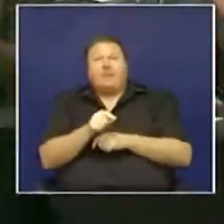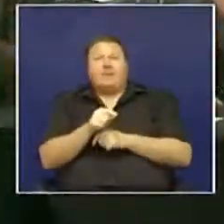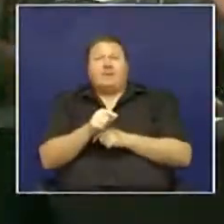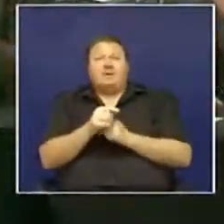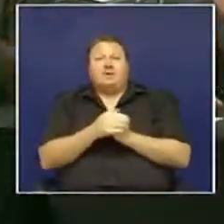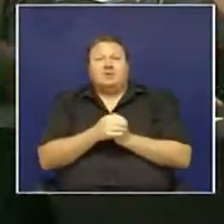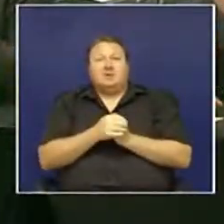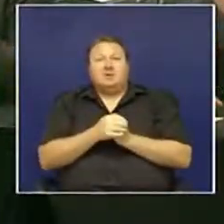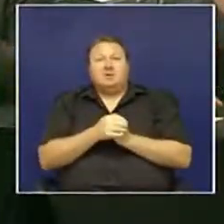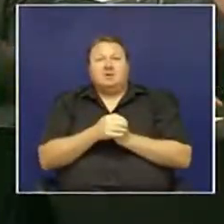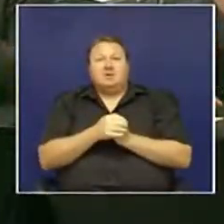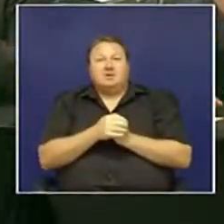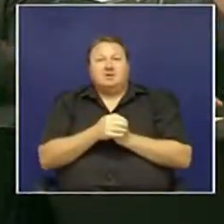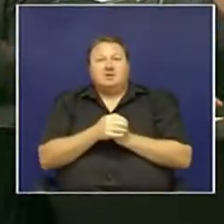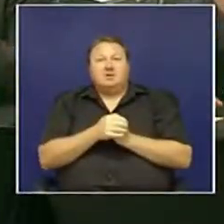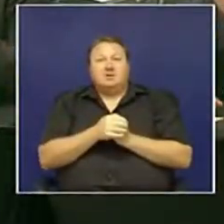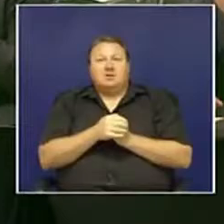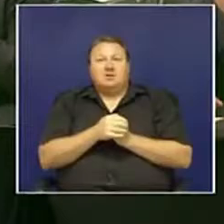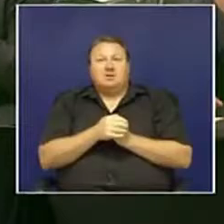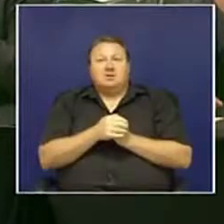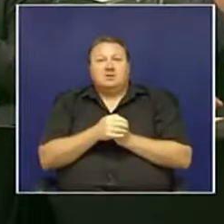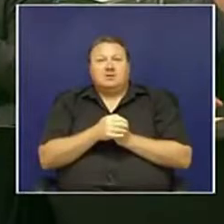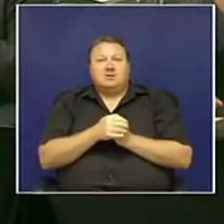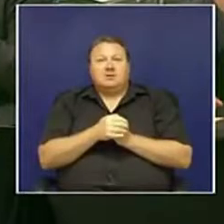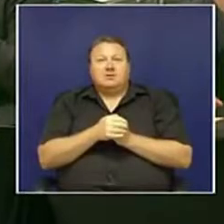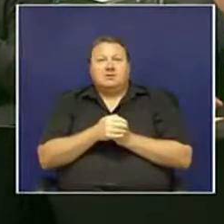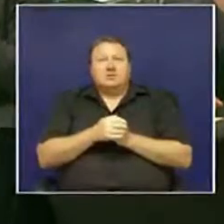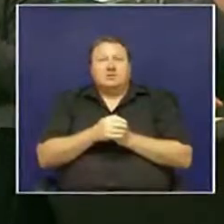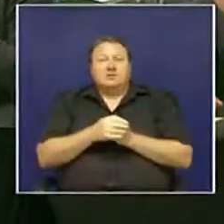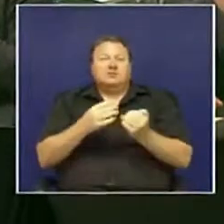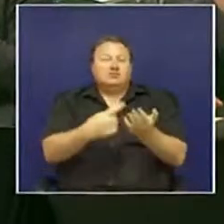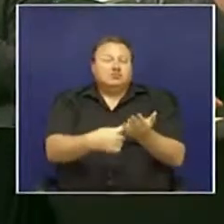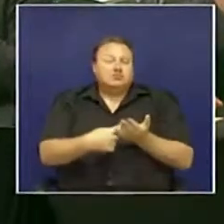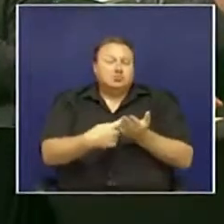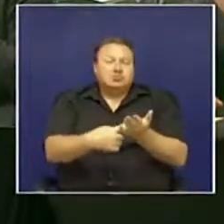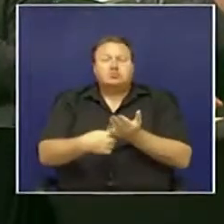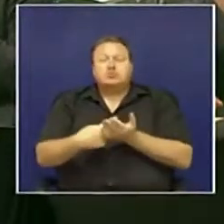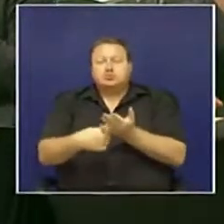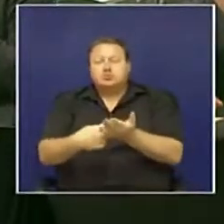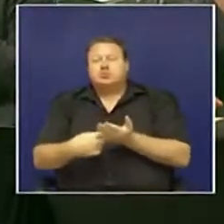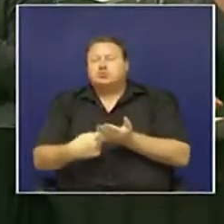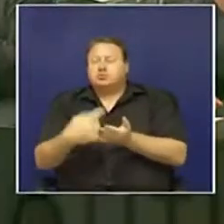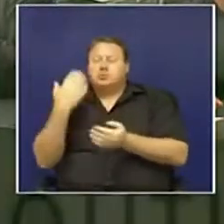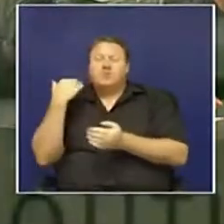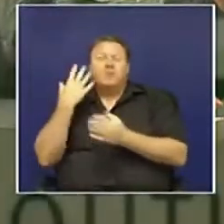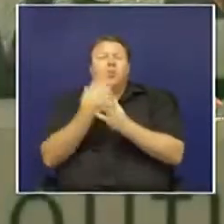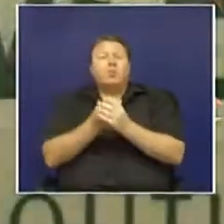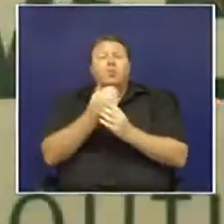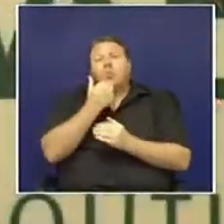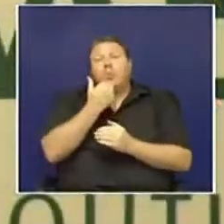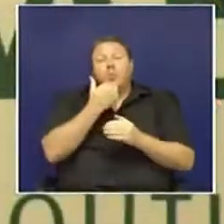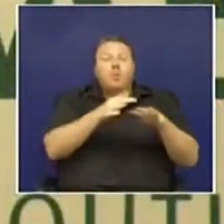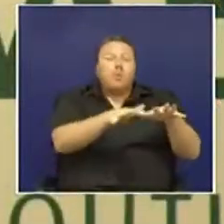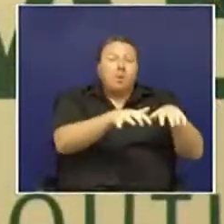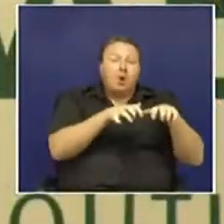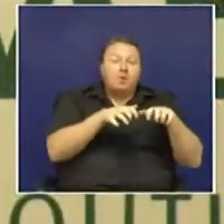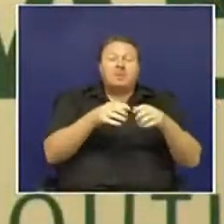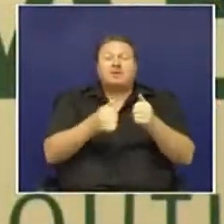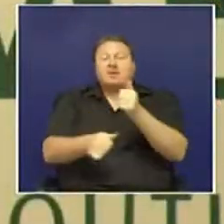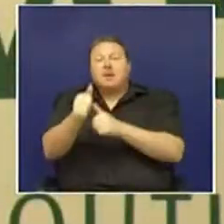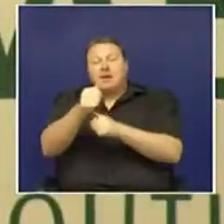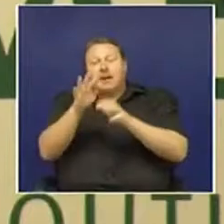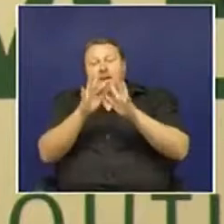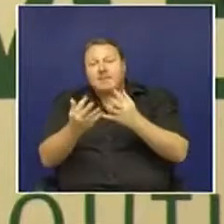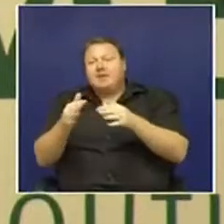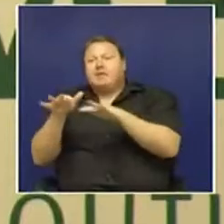policy statement after thorough consultation in Cabinet, Parliament, and with the public.